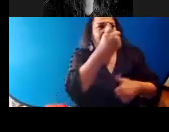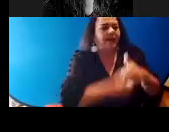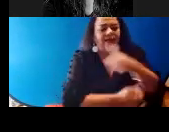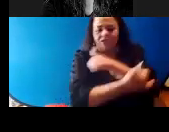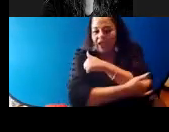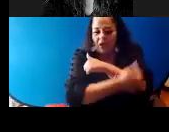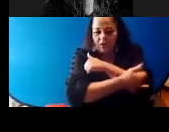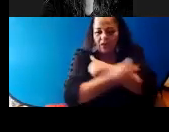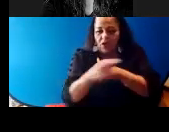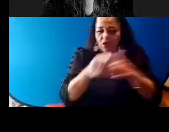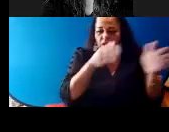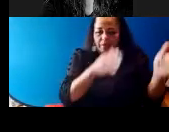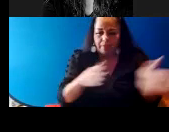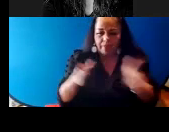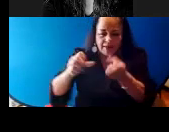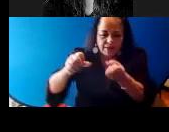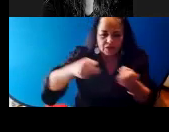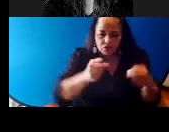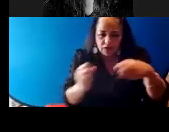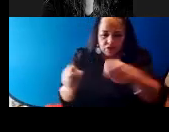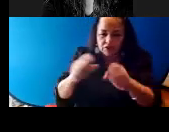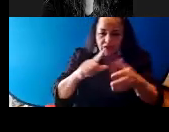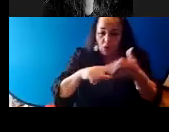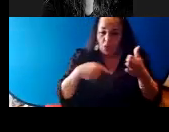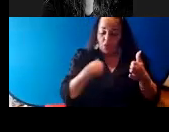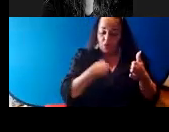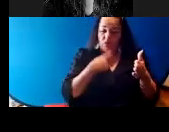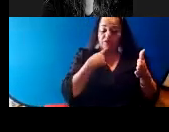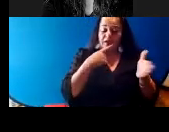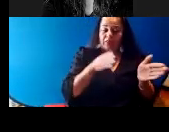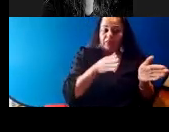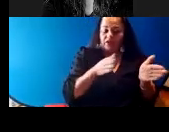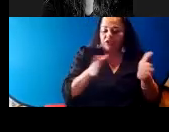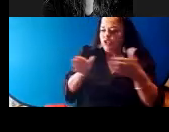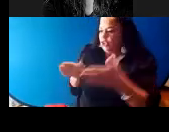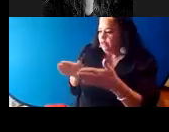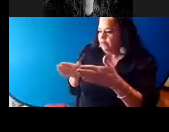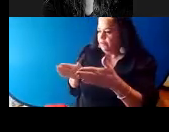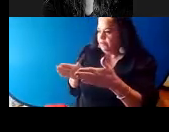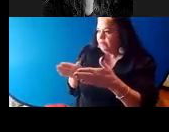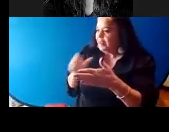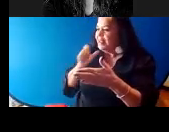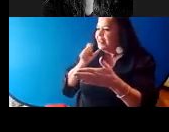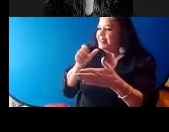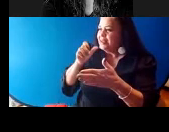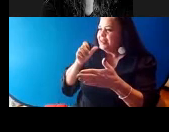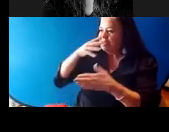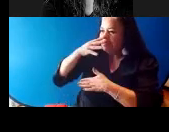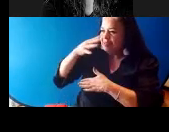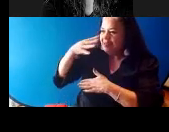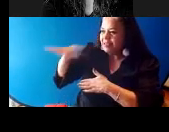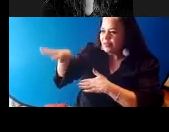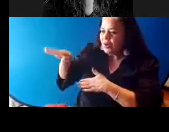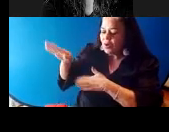in, you are planning, you are strategizing. And what we were saying is the shift is not to disregard the sort of classic